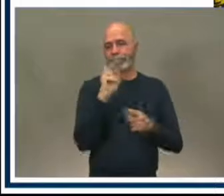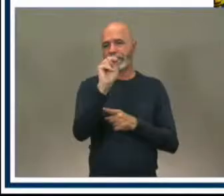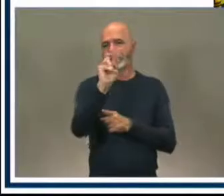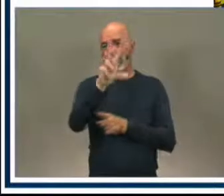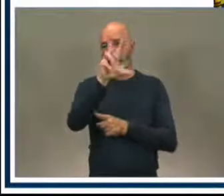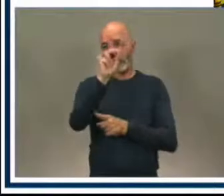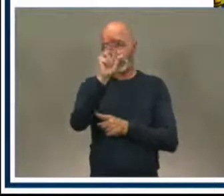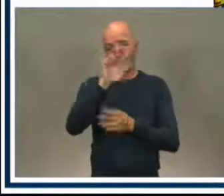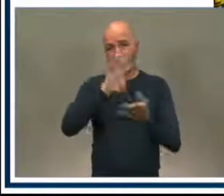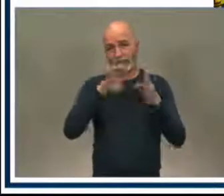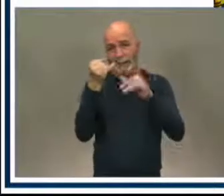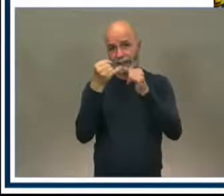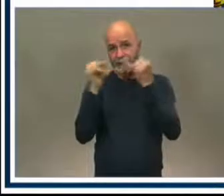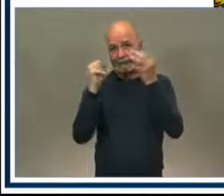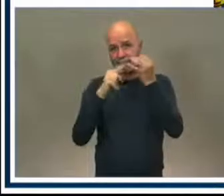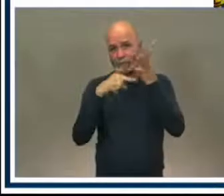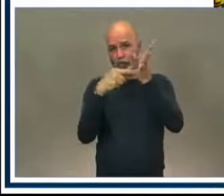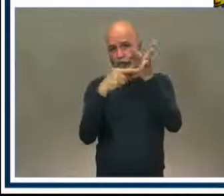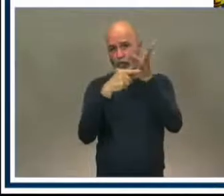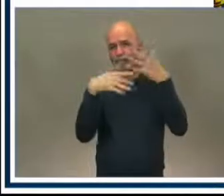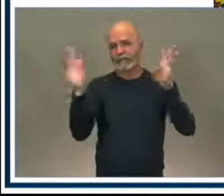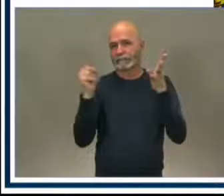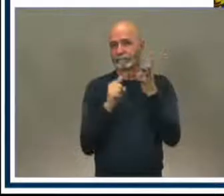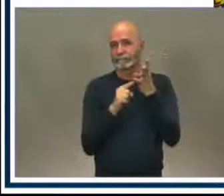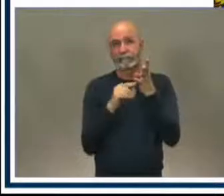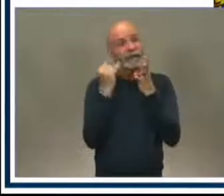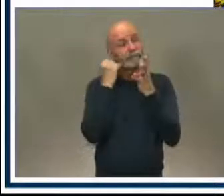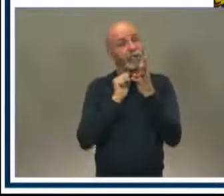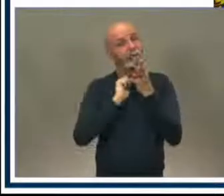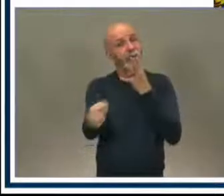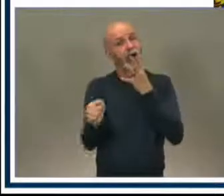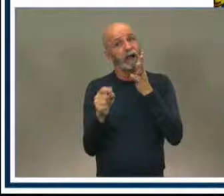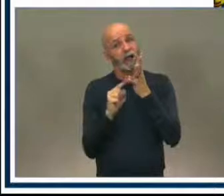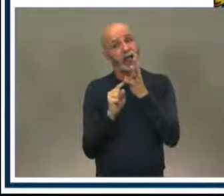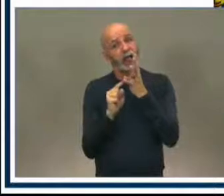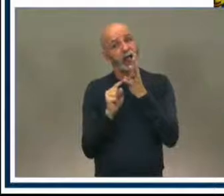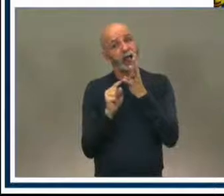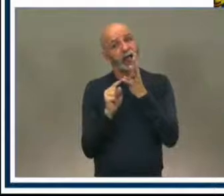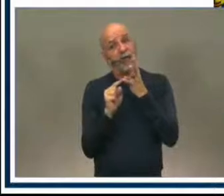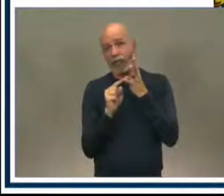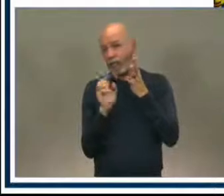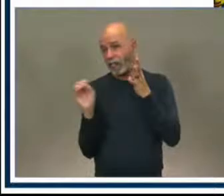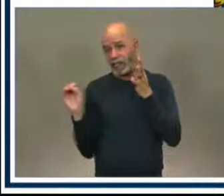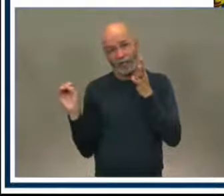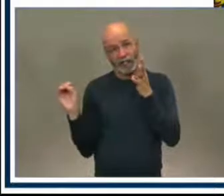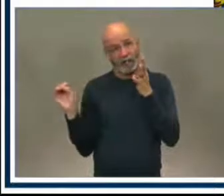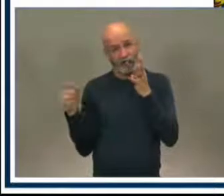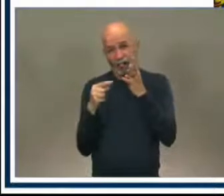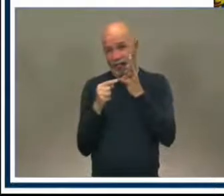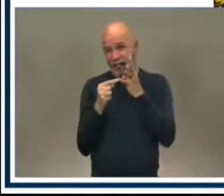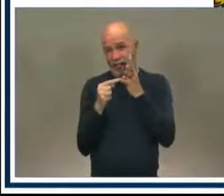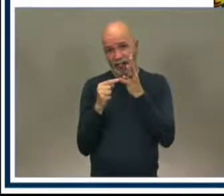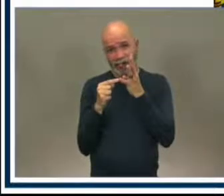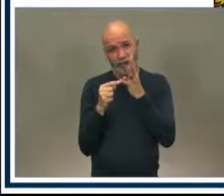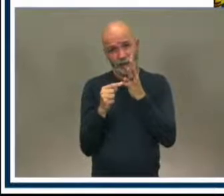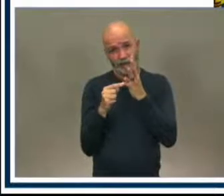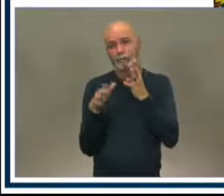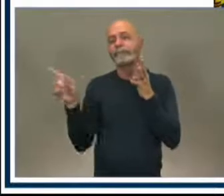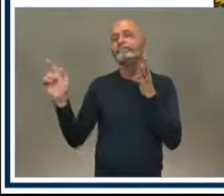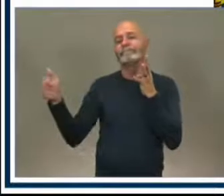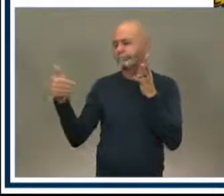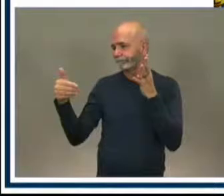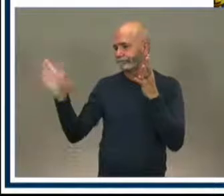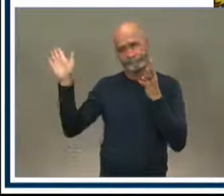hoping you can just clarify what happens after that. If somebody's placed on leave and then they decide they still want to go forward with getting the